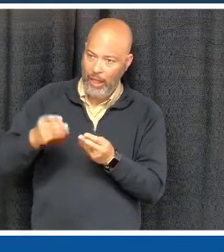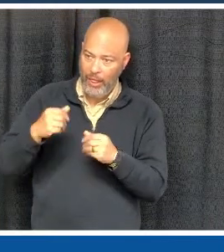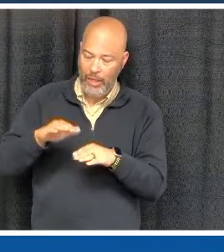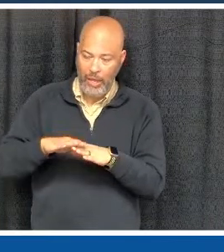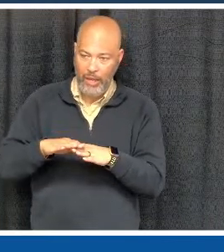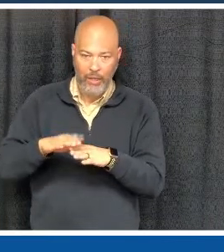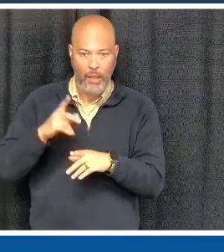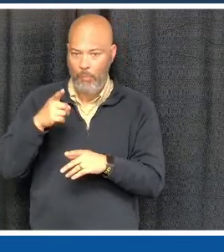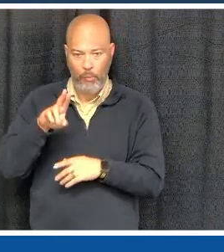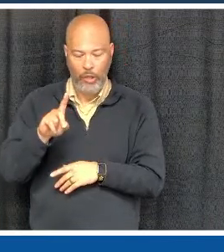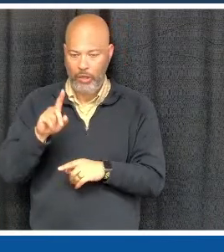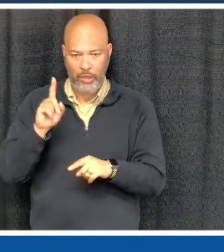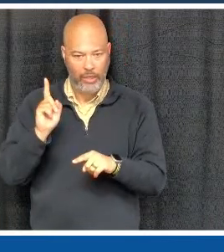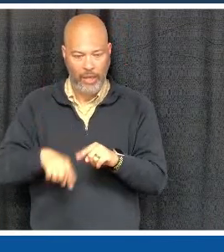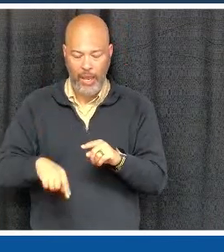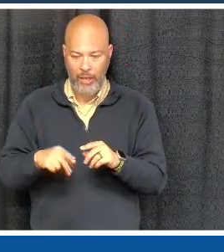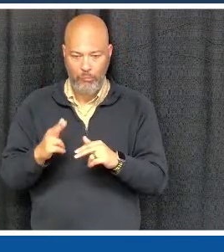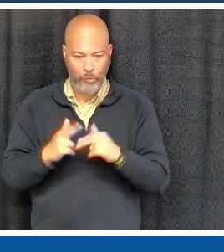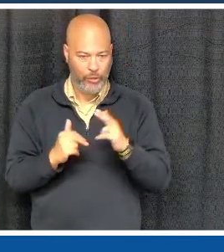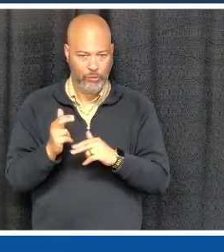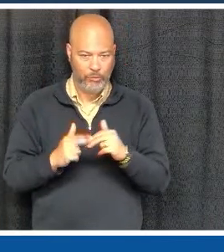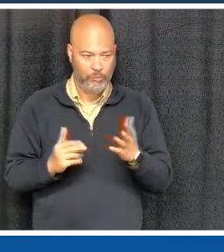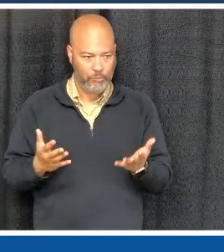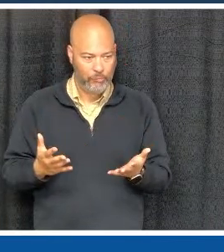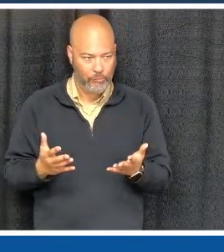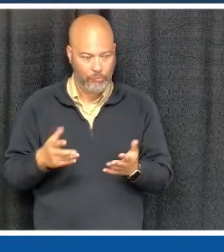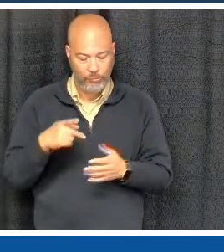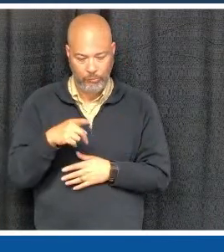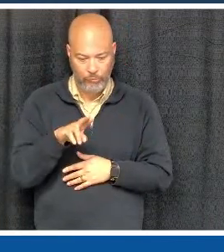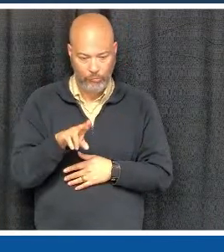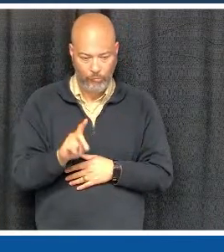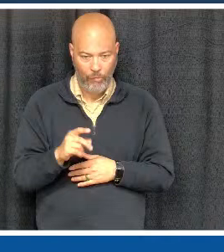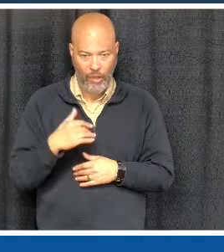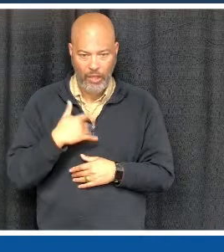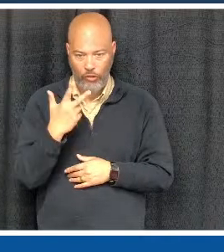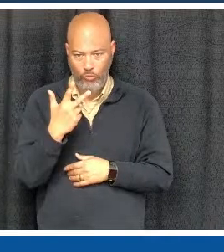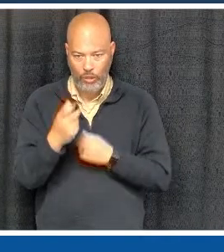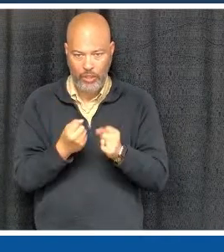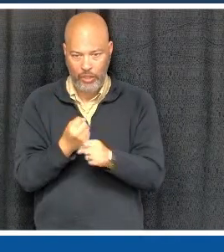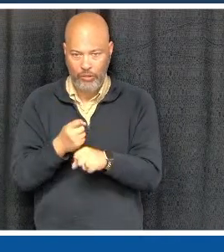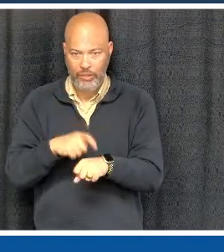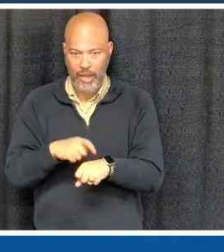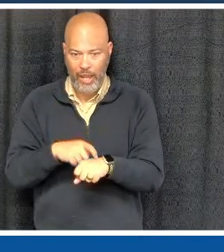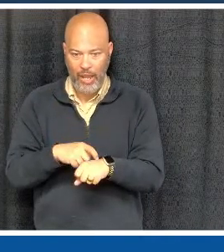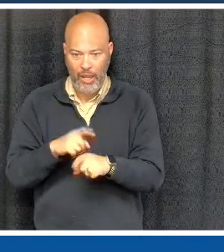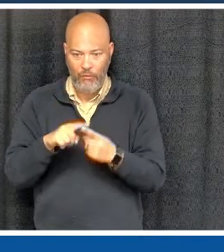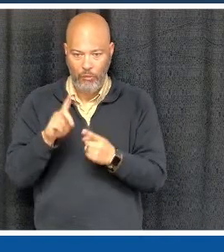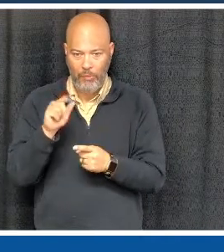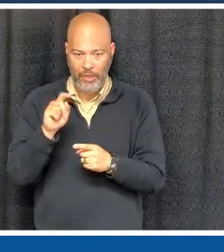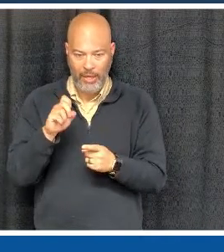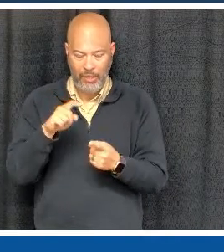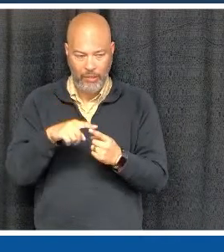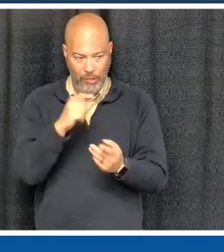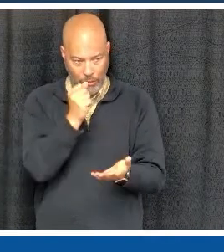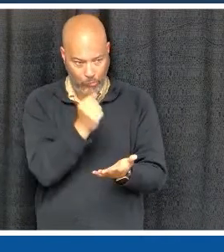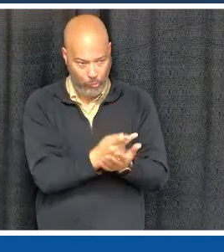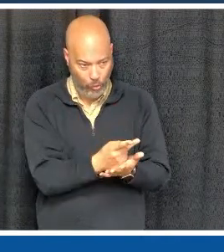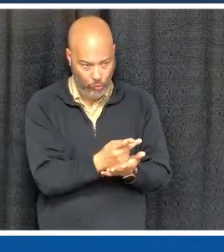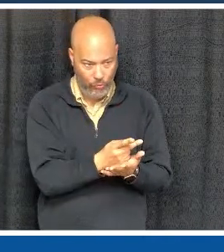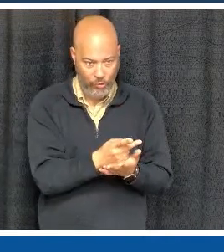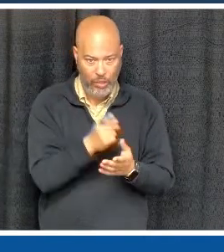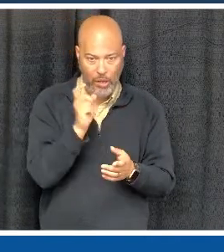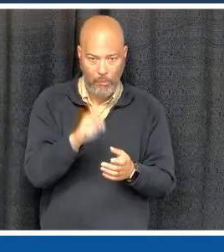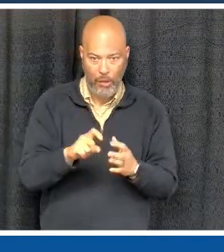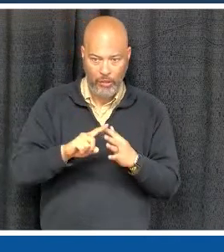PUD cannot continue. A planned unit development has a 3-year clock from the date that it's approved, that it has to come in